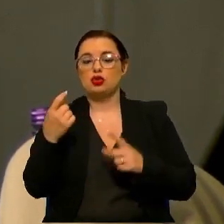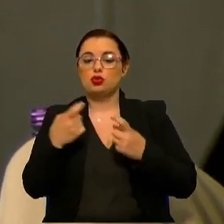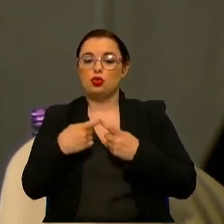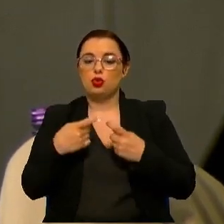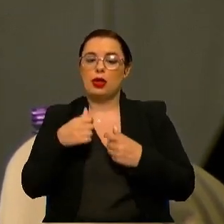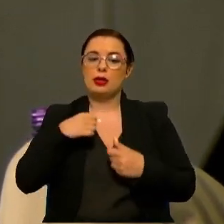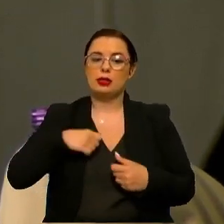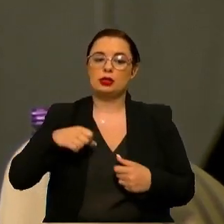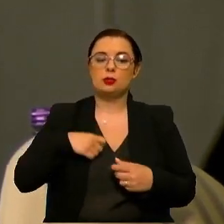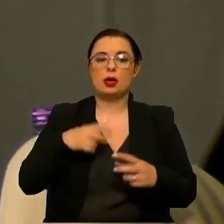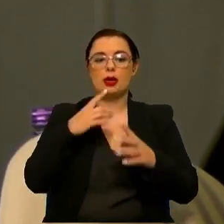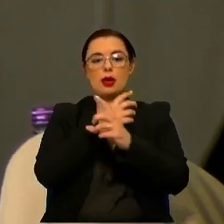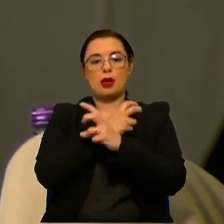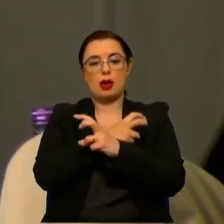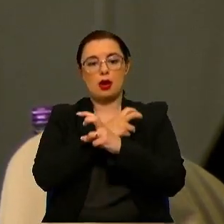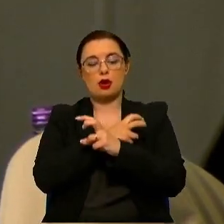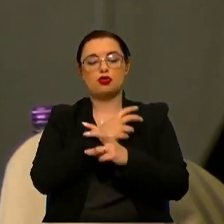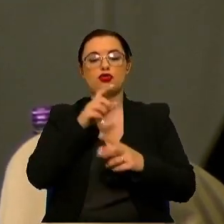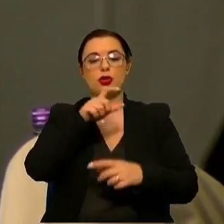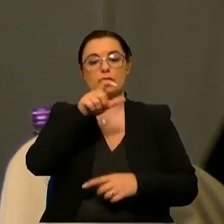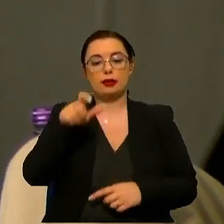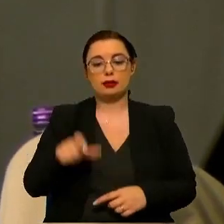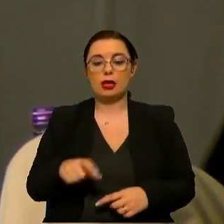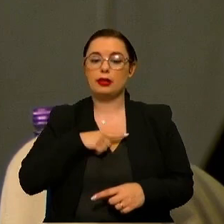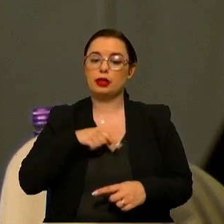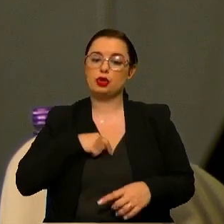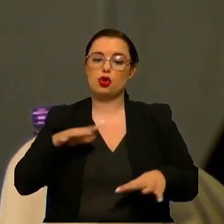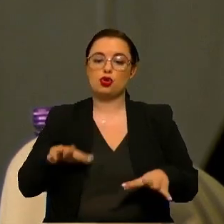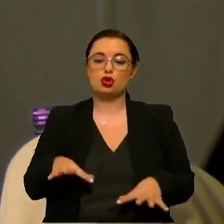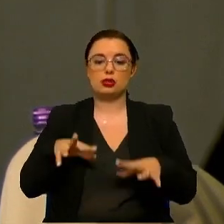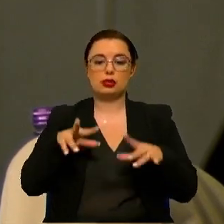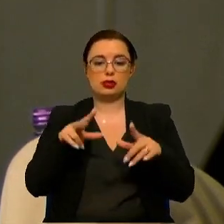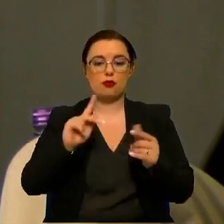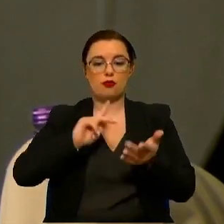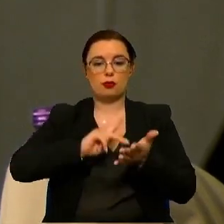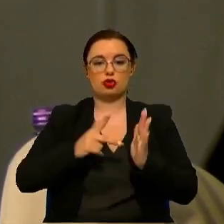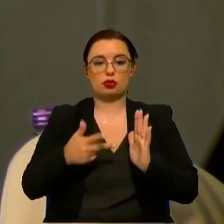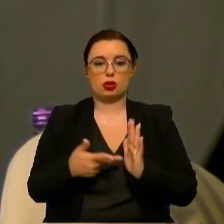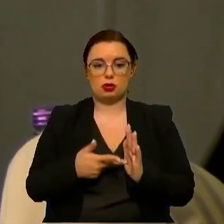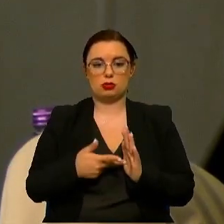GNS, and also colleagues from Spain, Italy,